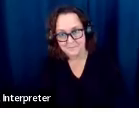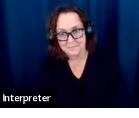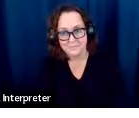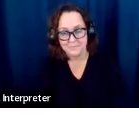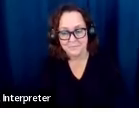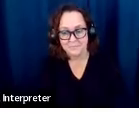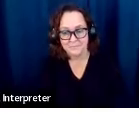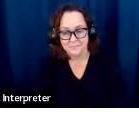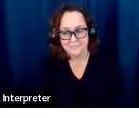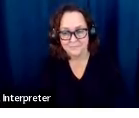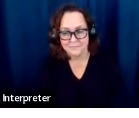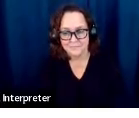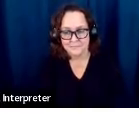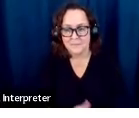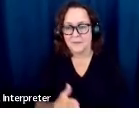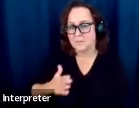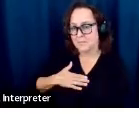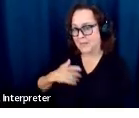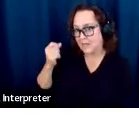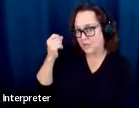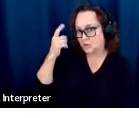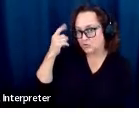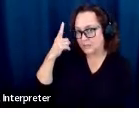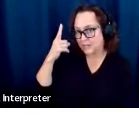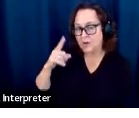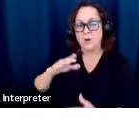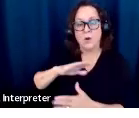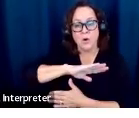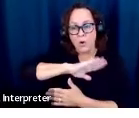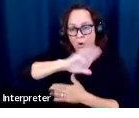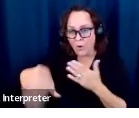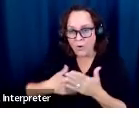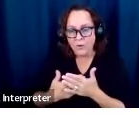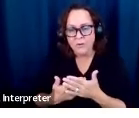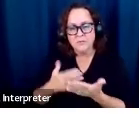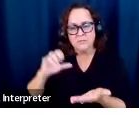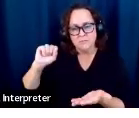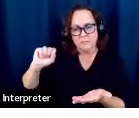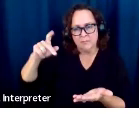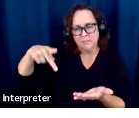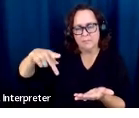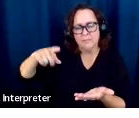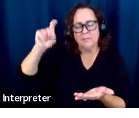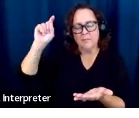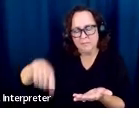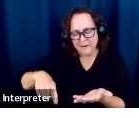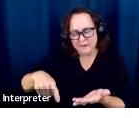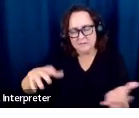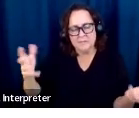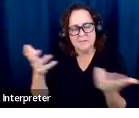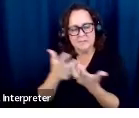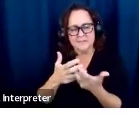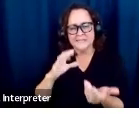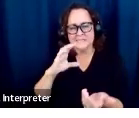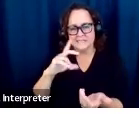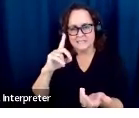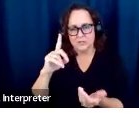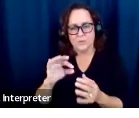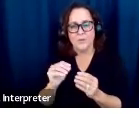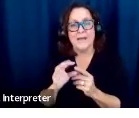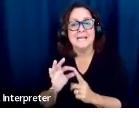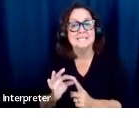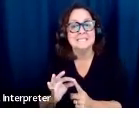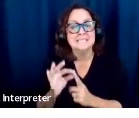this. Yeah, my understanding is that all service providers will need to affiliate with the CDDO with the exception